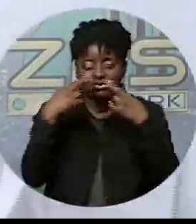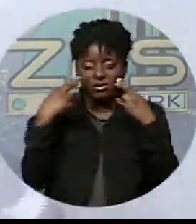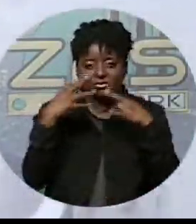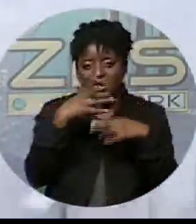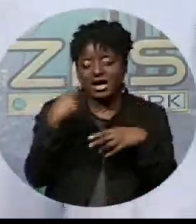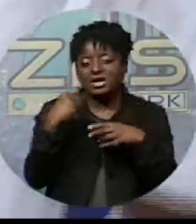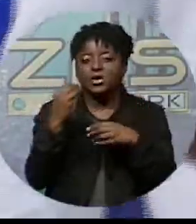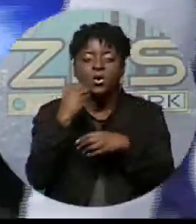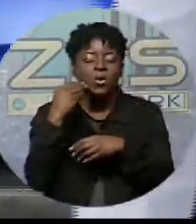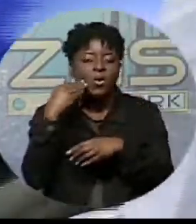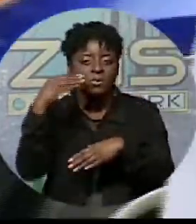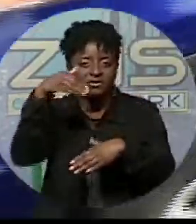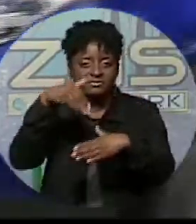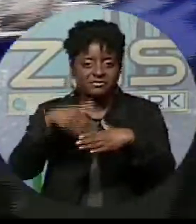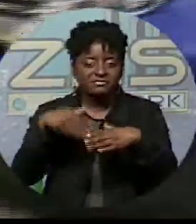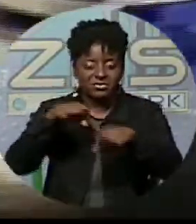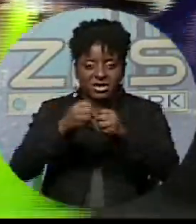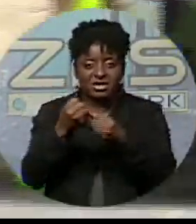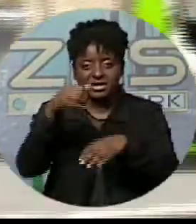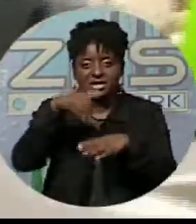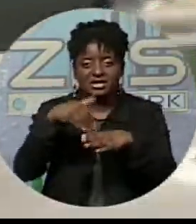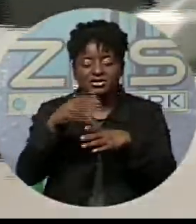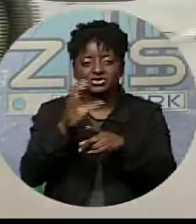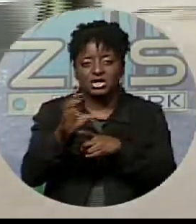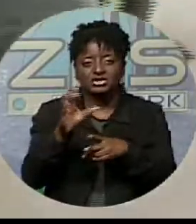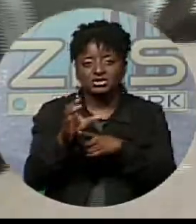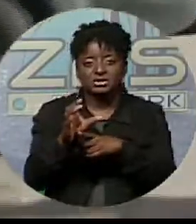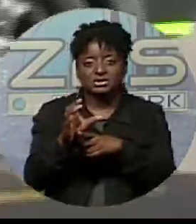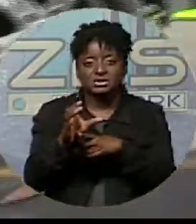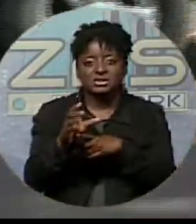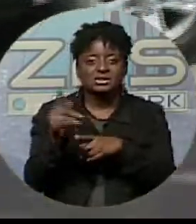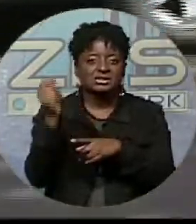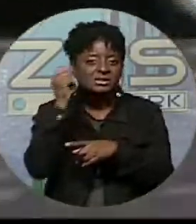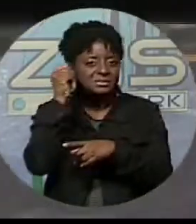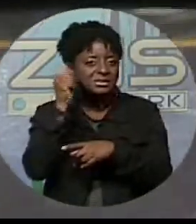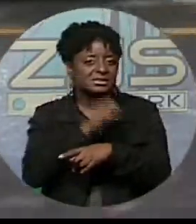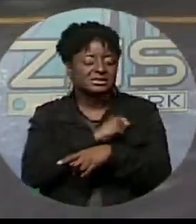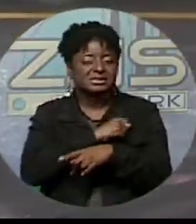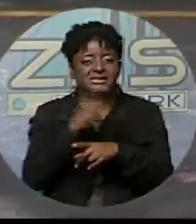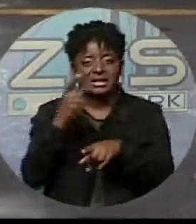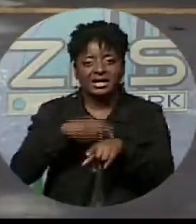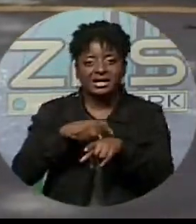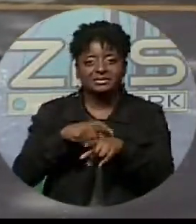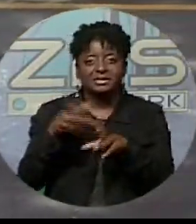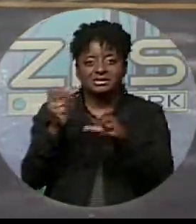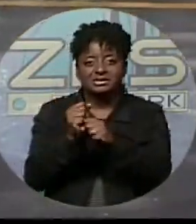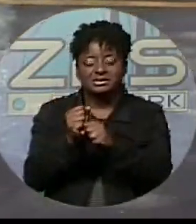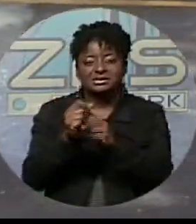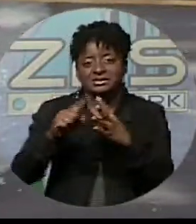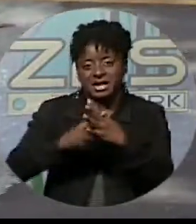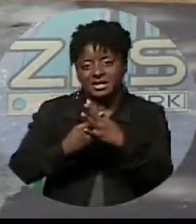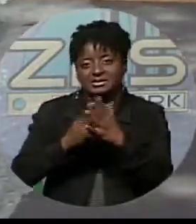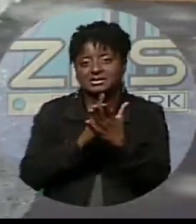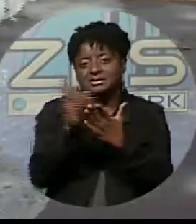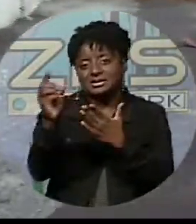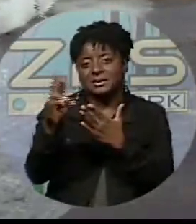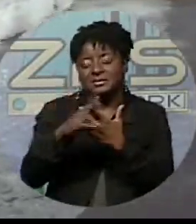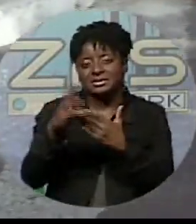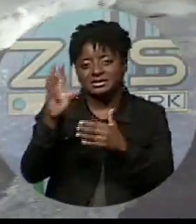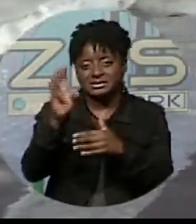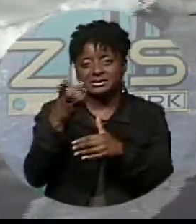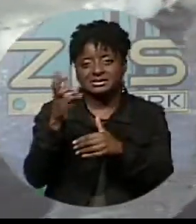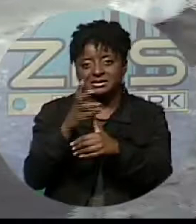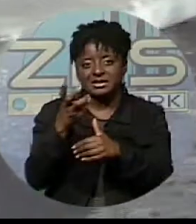the prosecution dropped the charges against him and returned the receiving charge. Tilmi's sentence takes effect from December 16th, the date